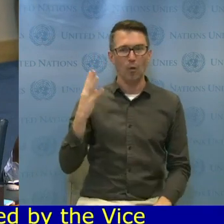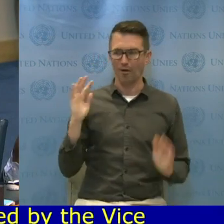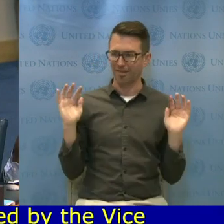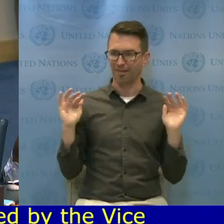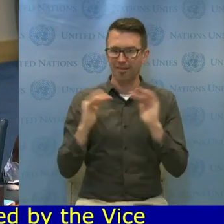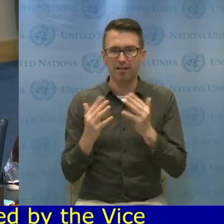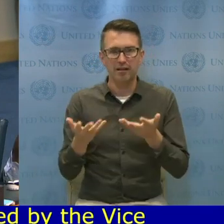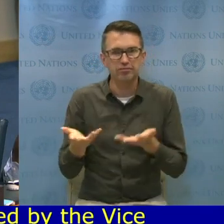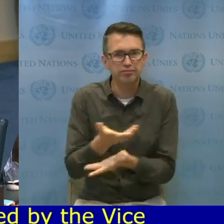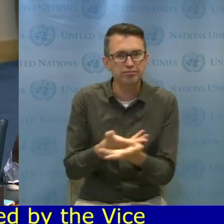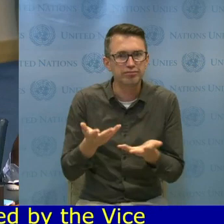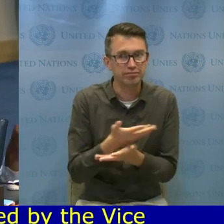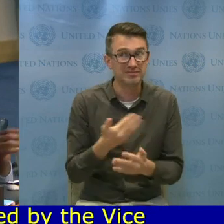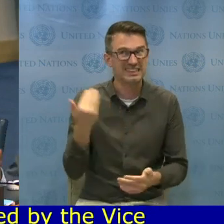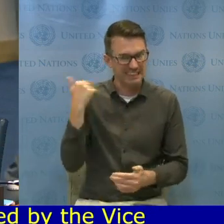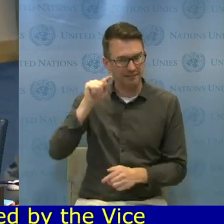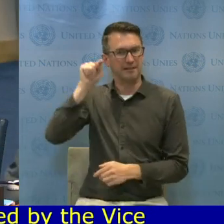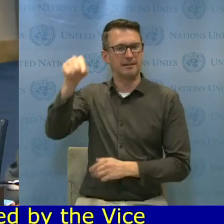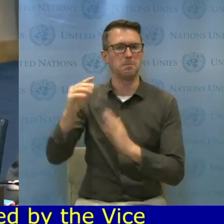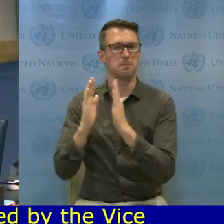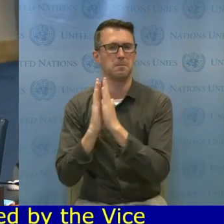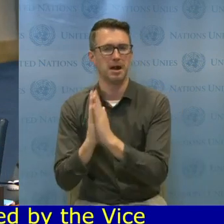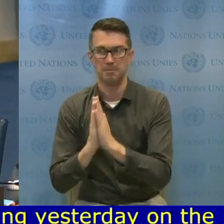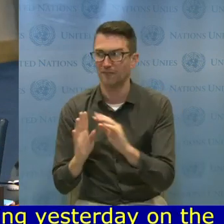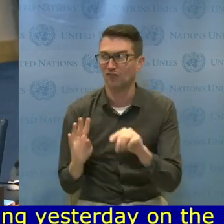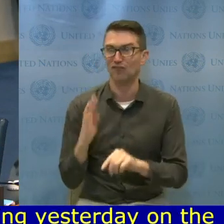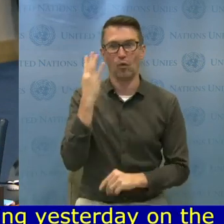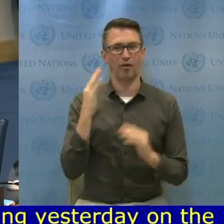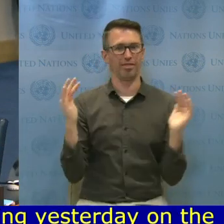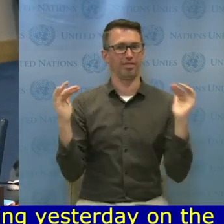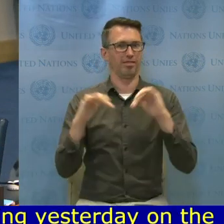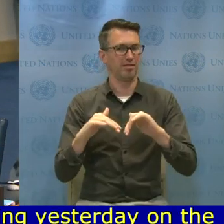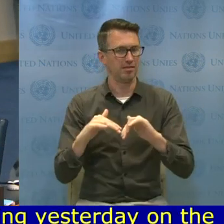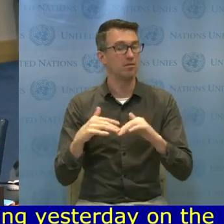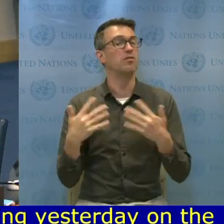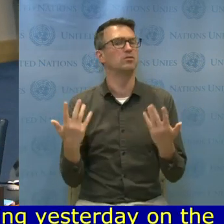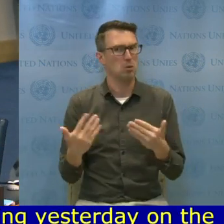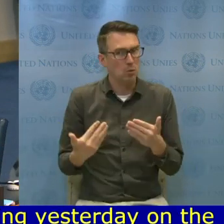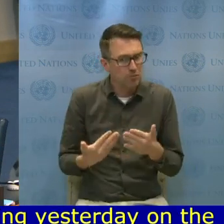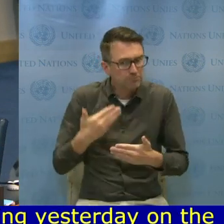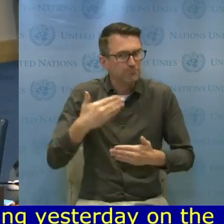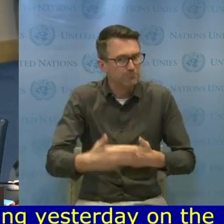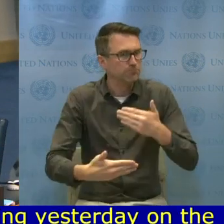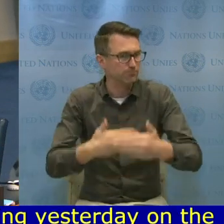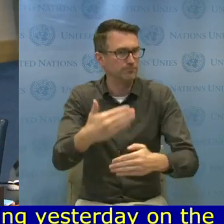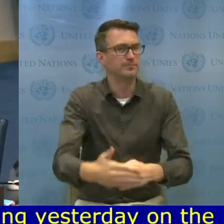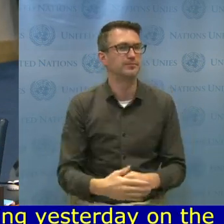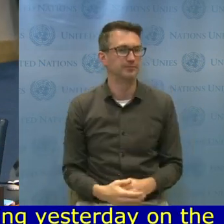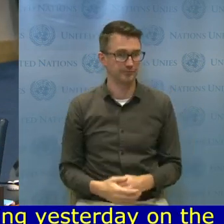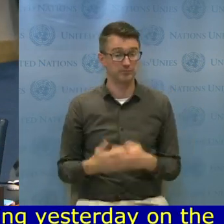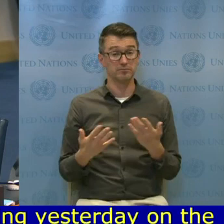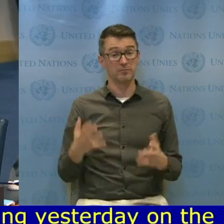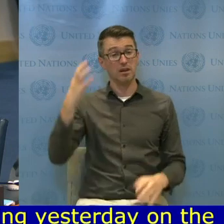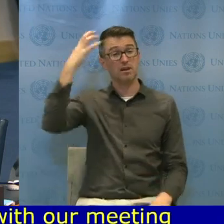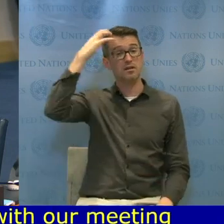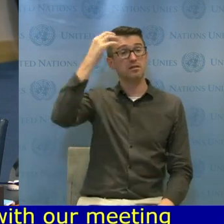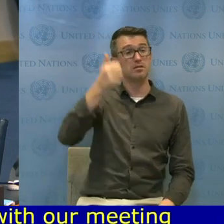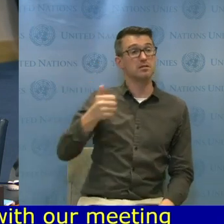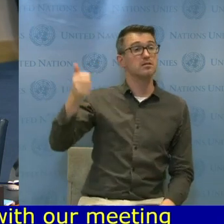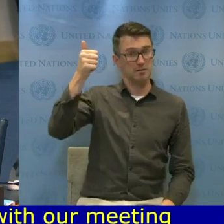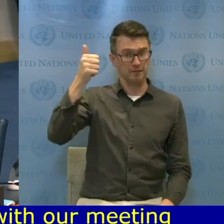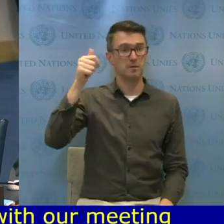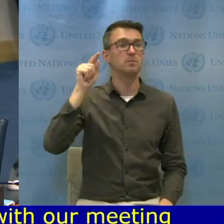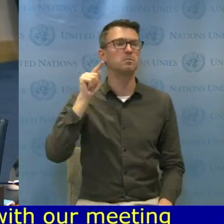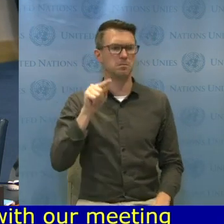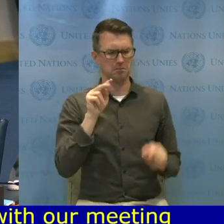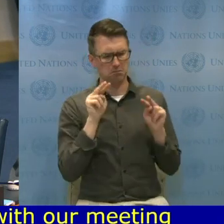here in New York. The government is also undertaking legislative reforms, which include revamping the child rights law with a